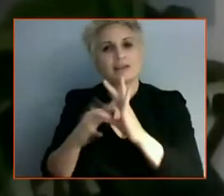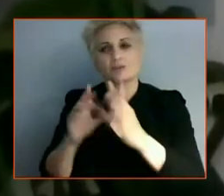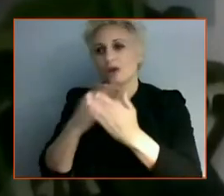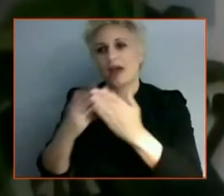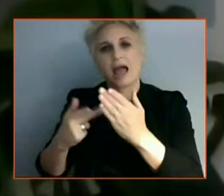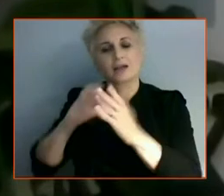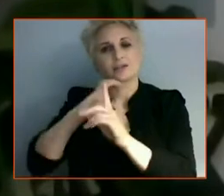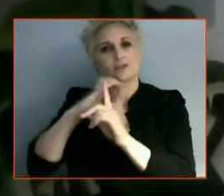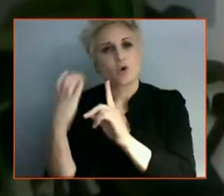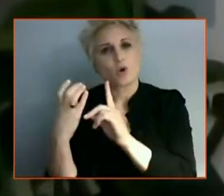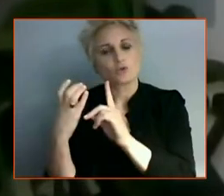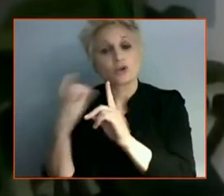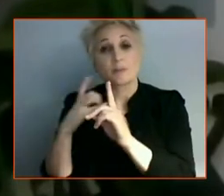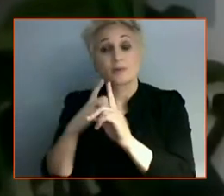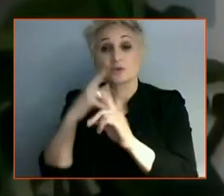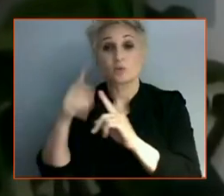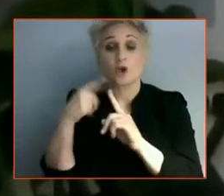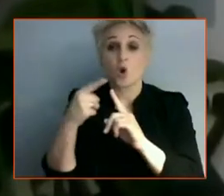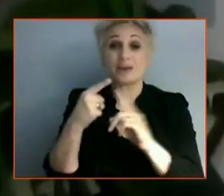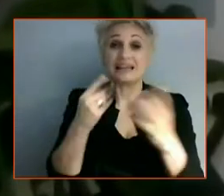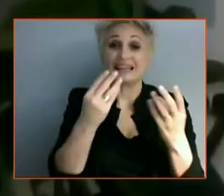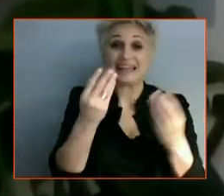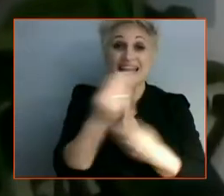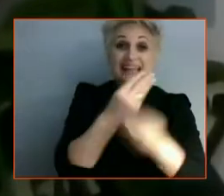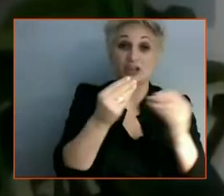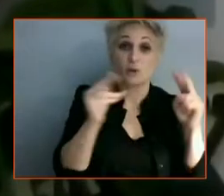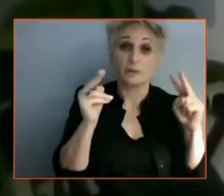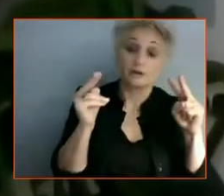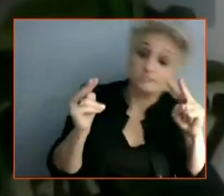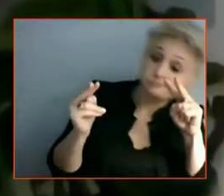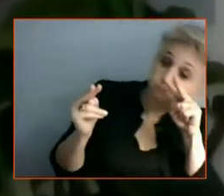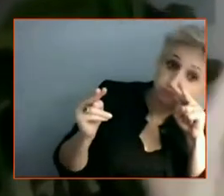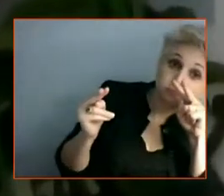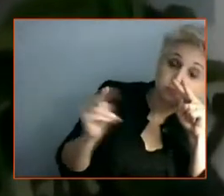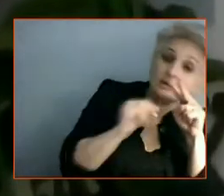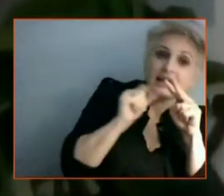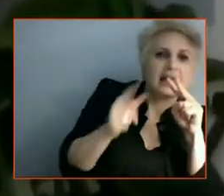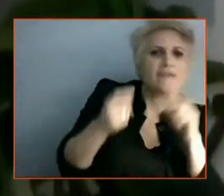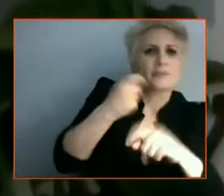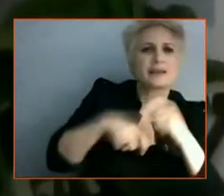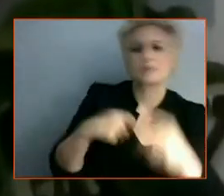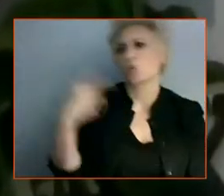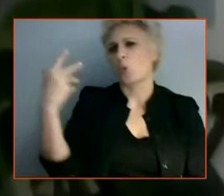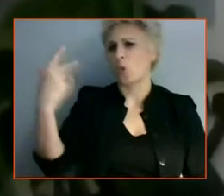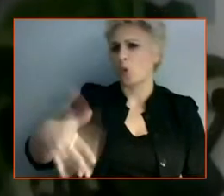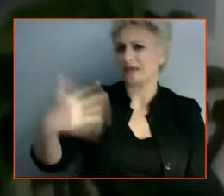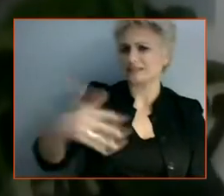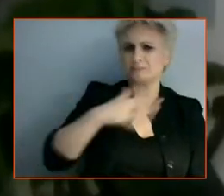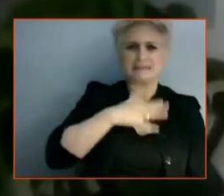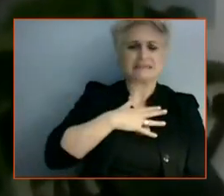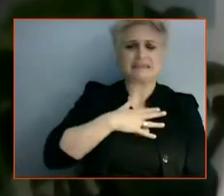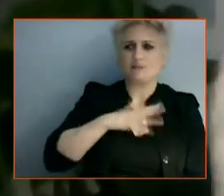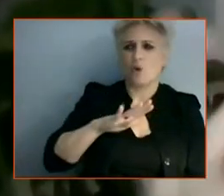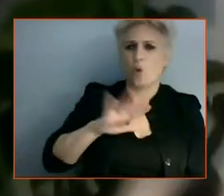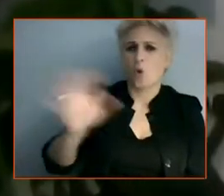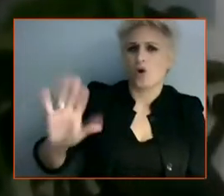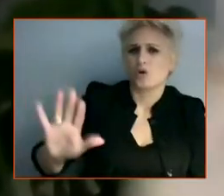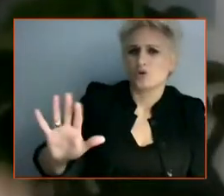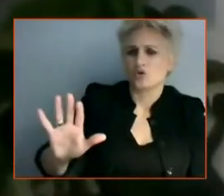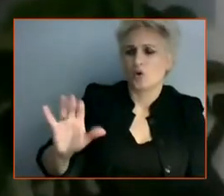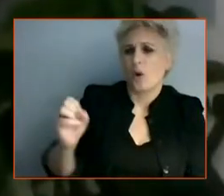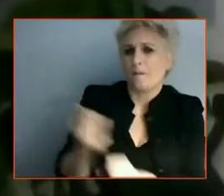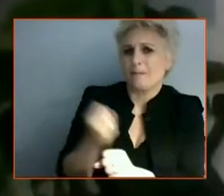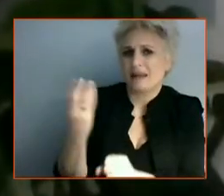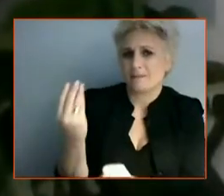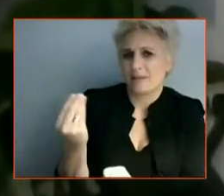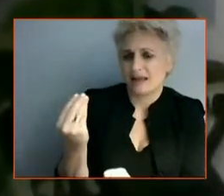an economic frame, then as soon as it becomes unaffordable or less economically interesting because there's